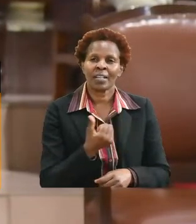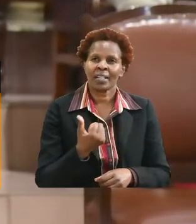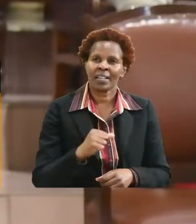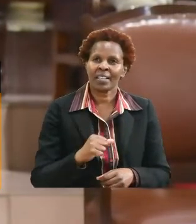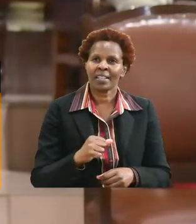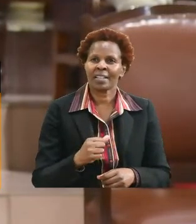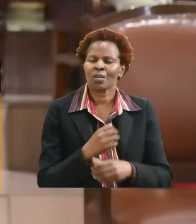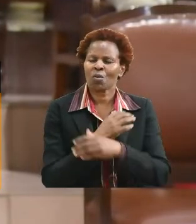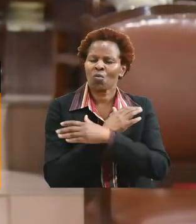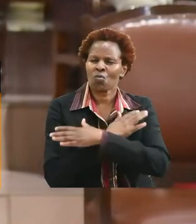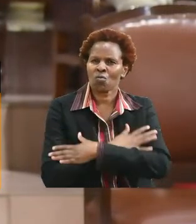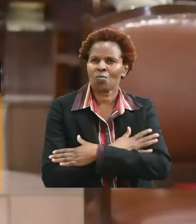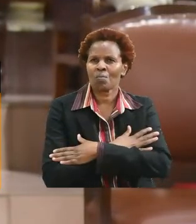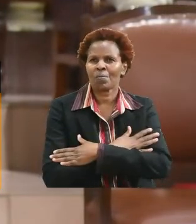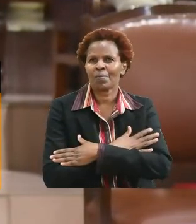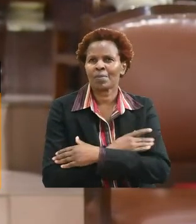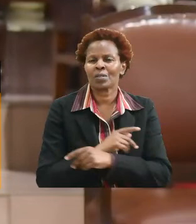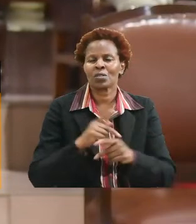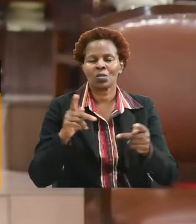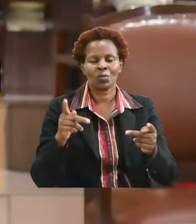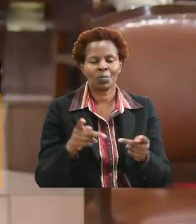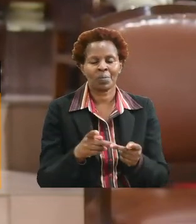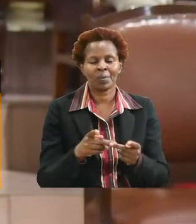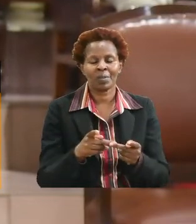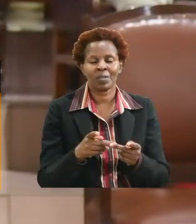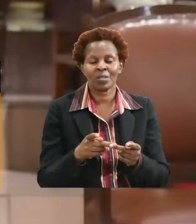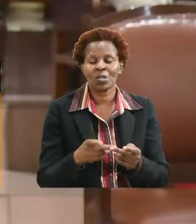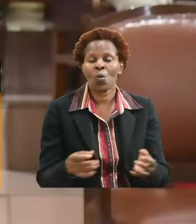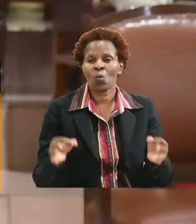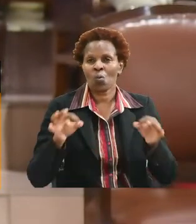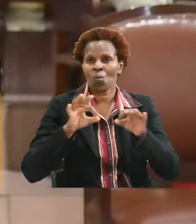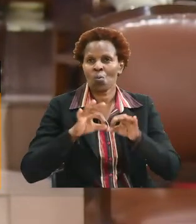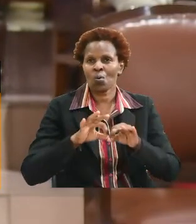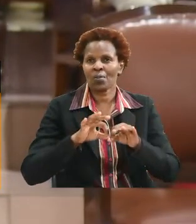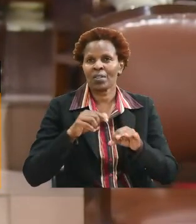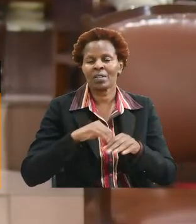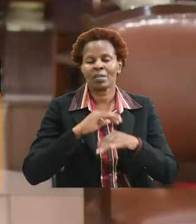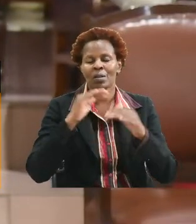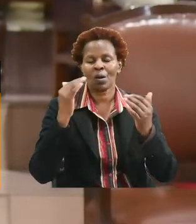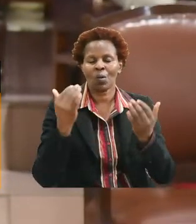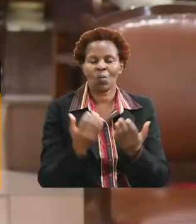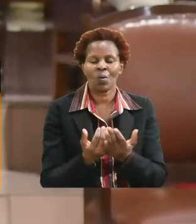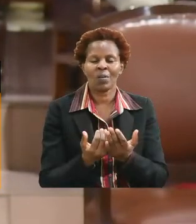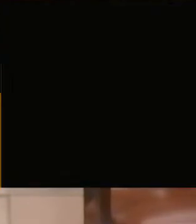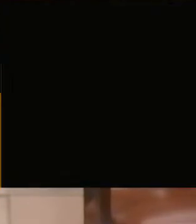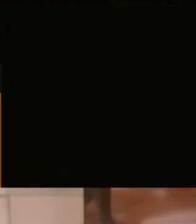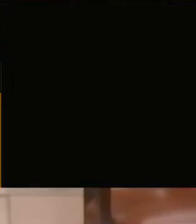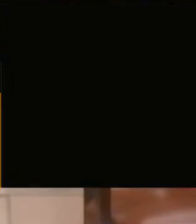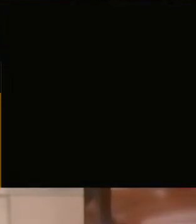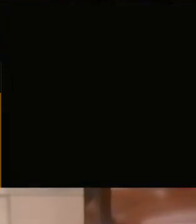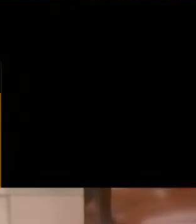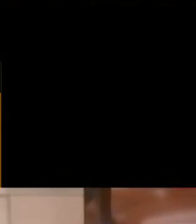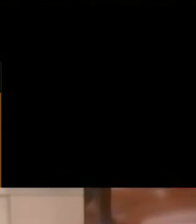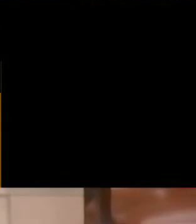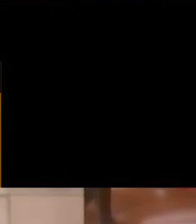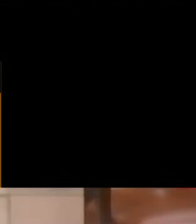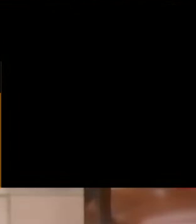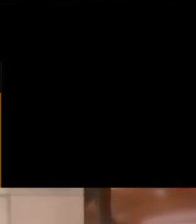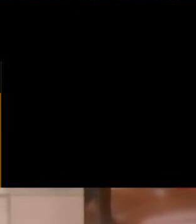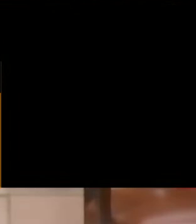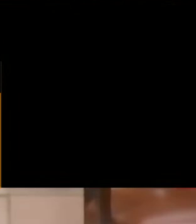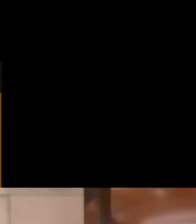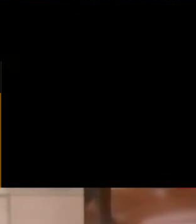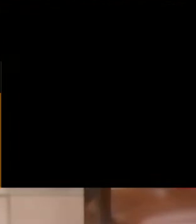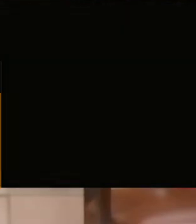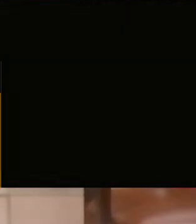zone worthy the name in this world, it can only be the comfort of the Holy Spirit. You know the